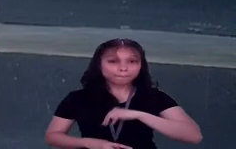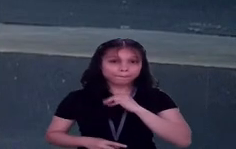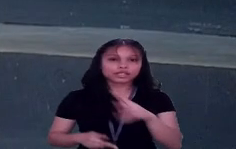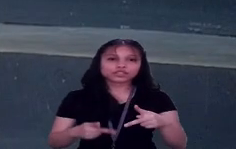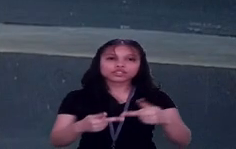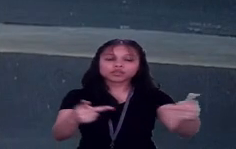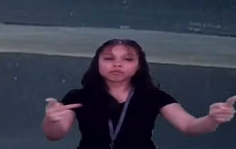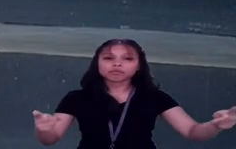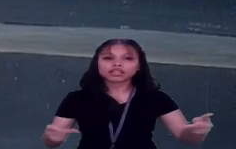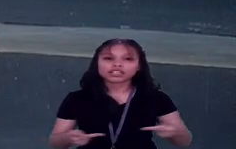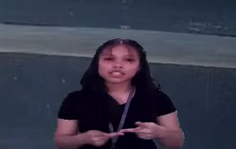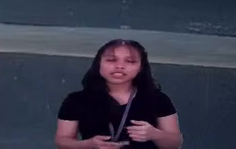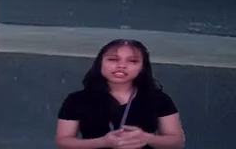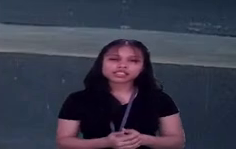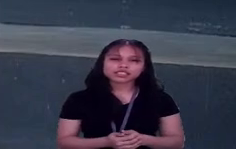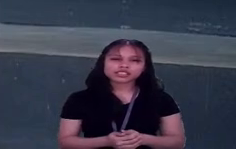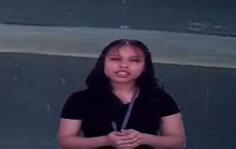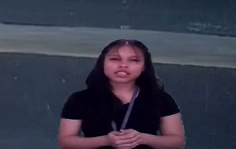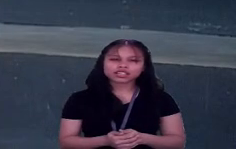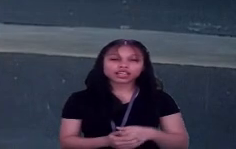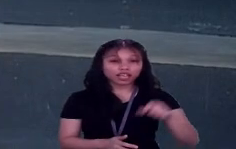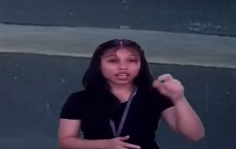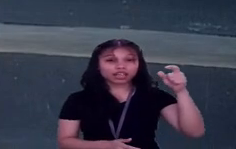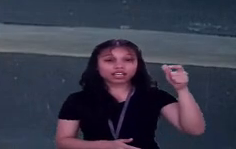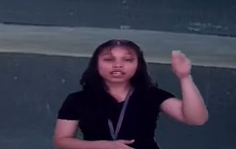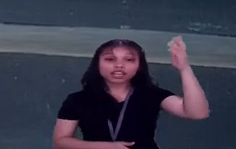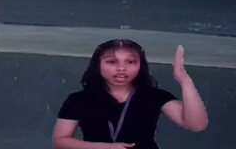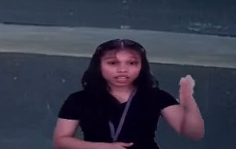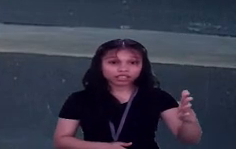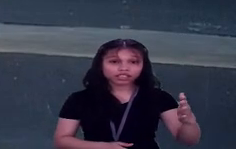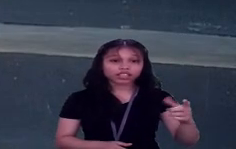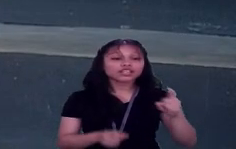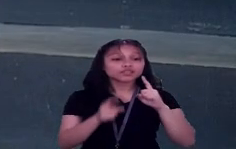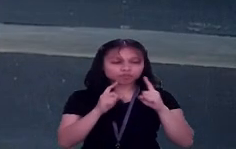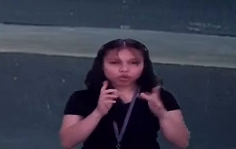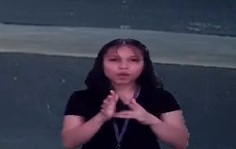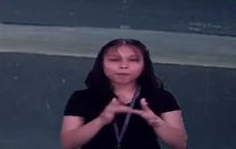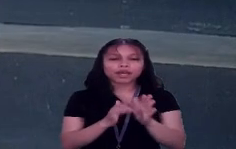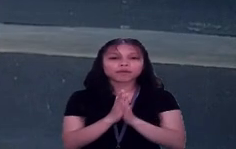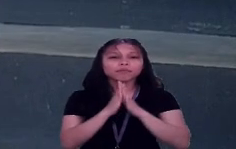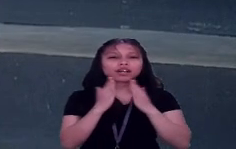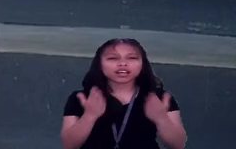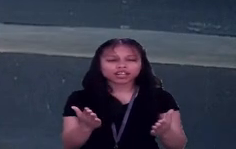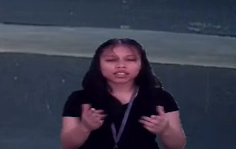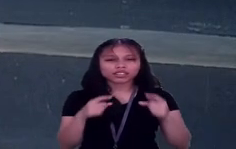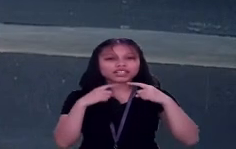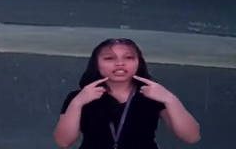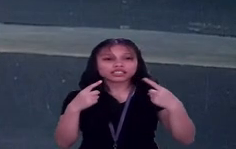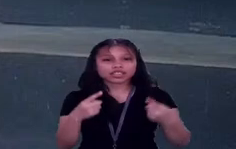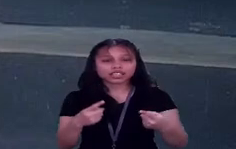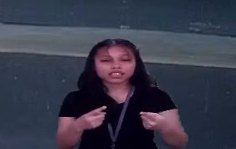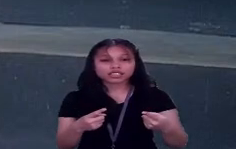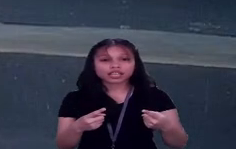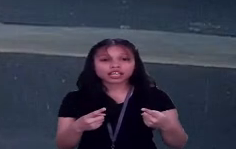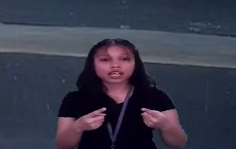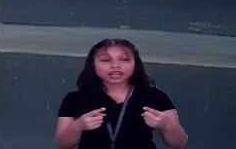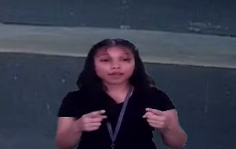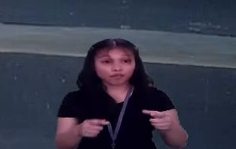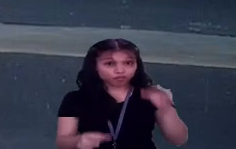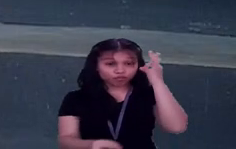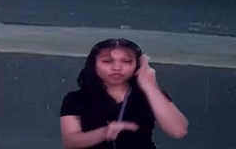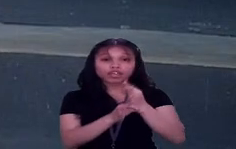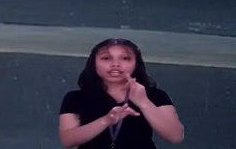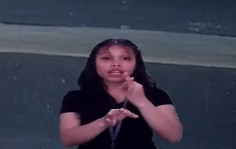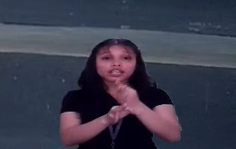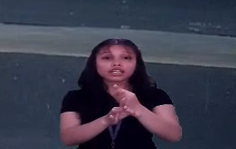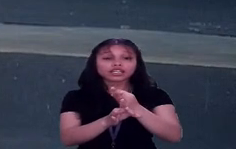word, God spoke to me in Isaiah 49:6. It says there, and He said, "It is a light thing that thou shouldest